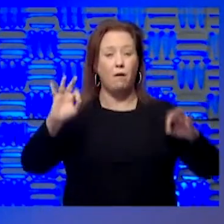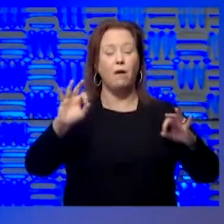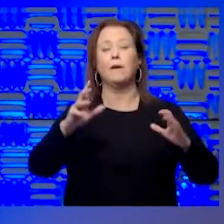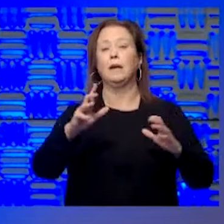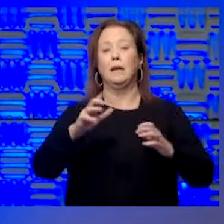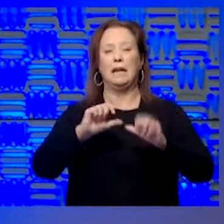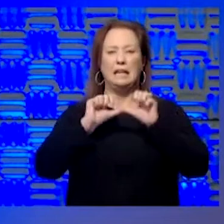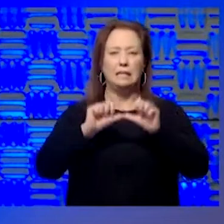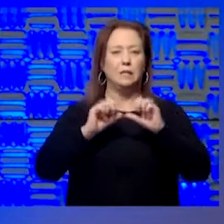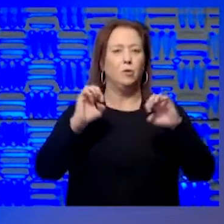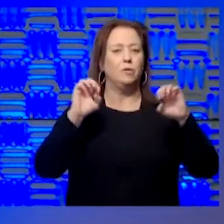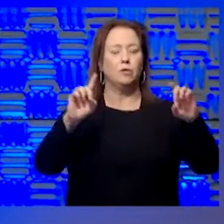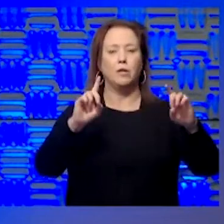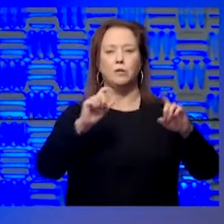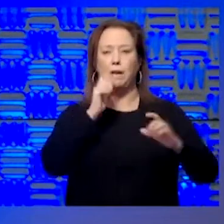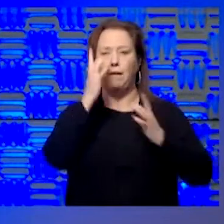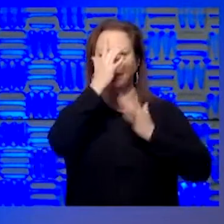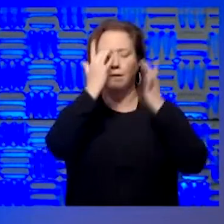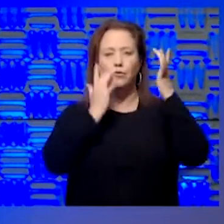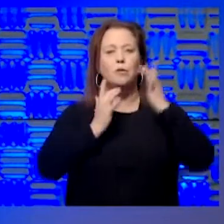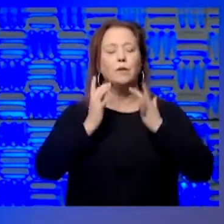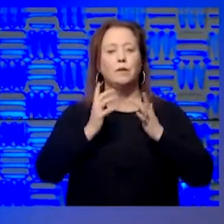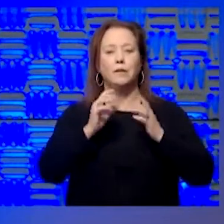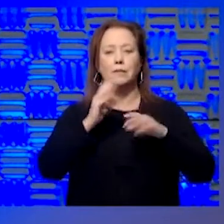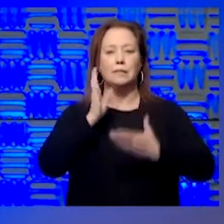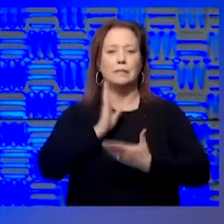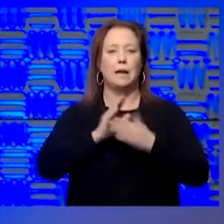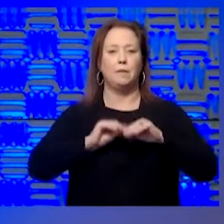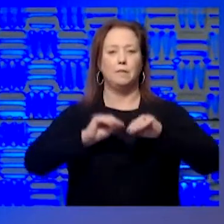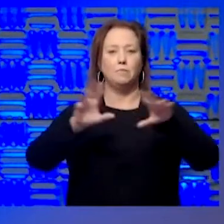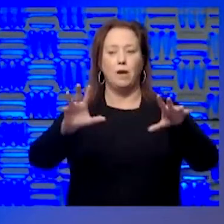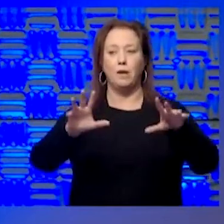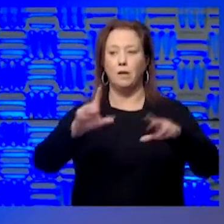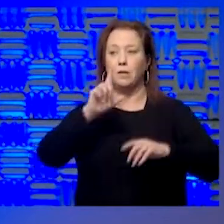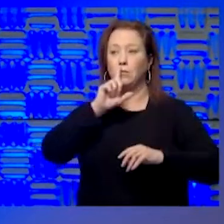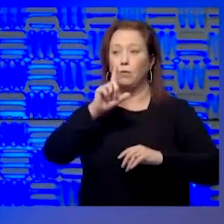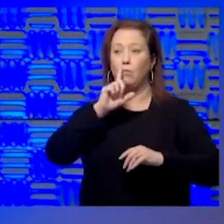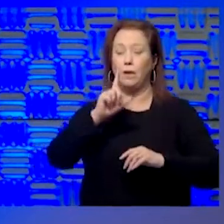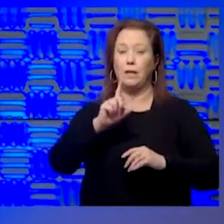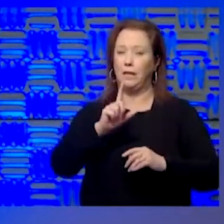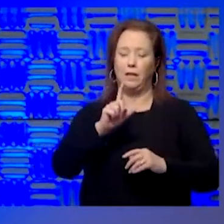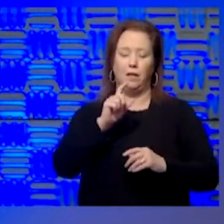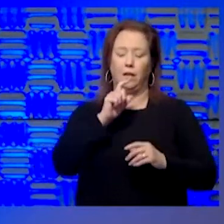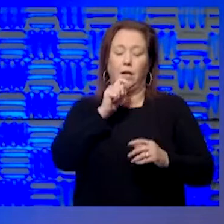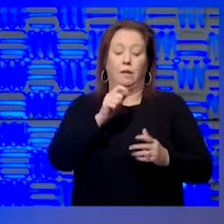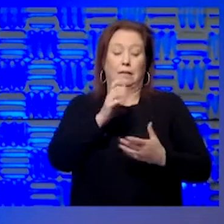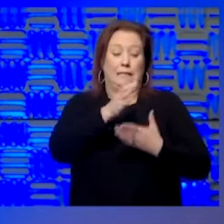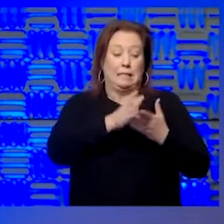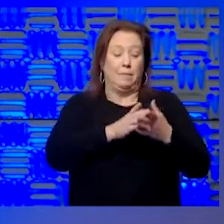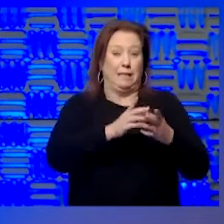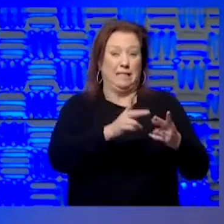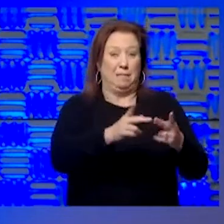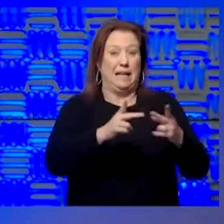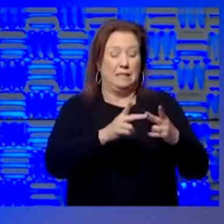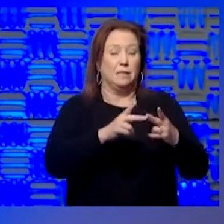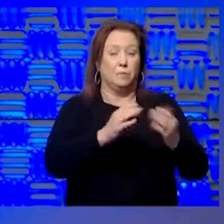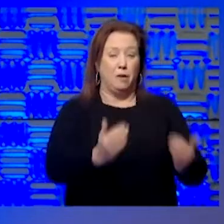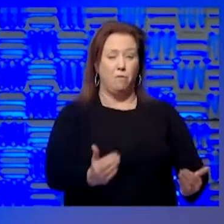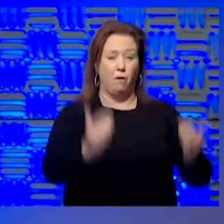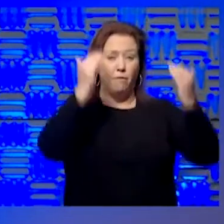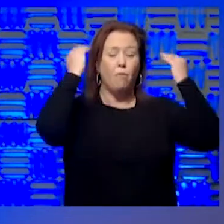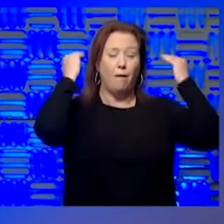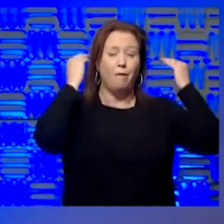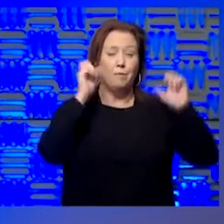not touching your hands to your face to really prevent the spread, because it wouldn't take long for some of these facilities to be overrun and these communities